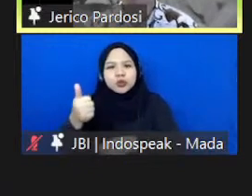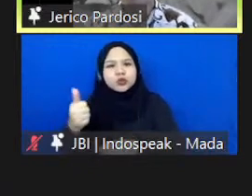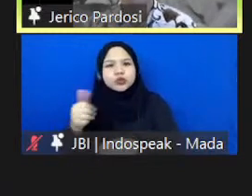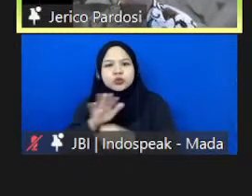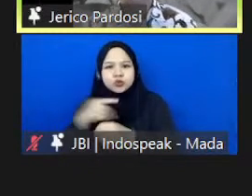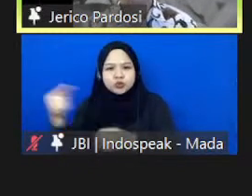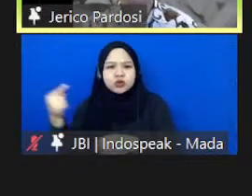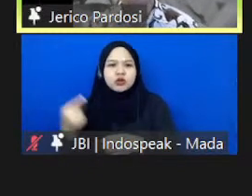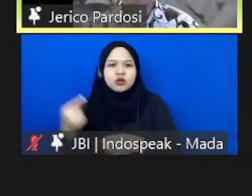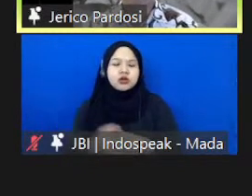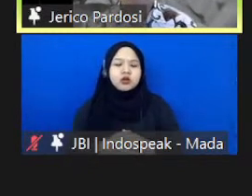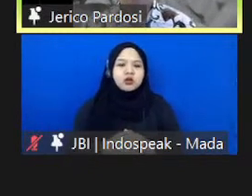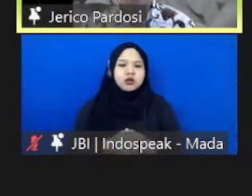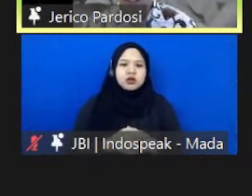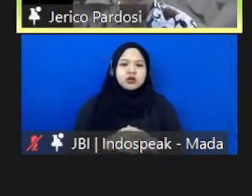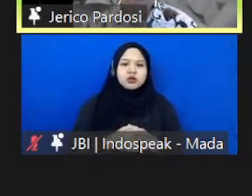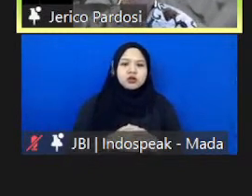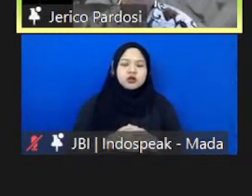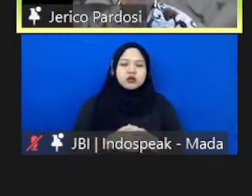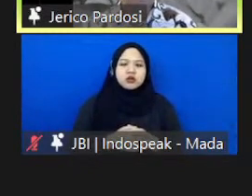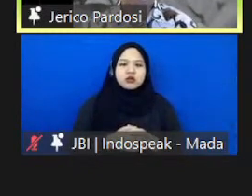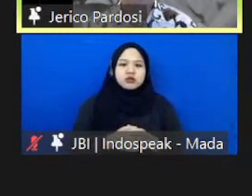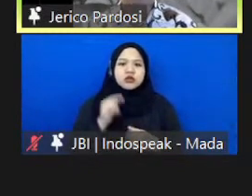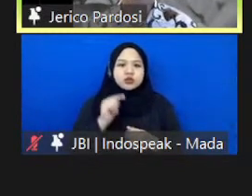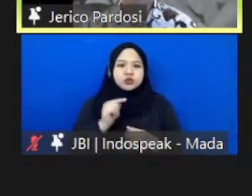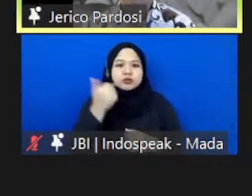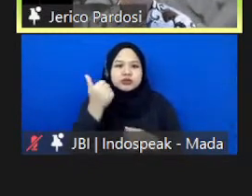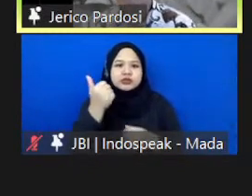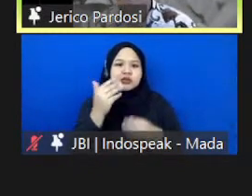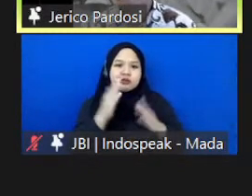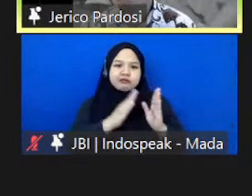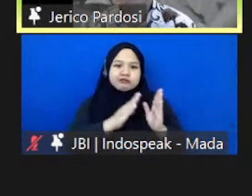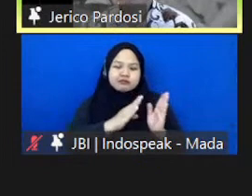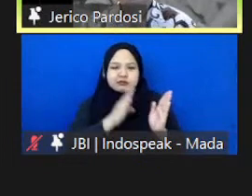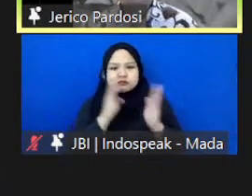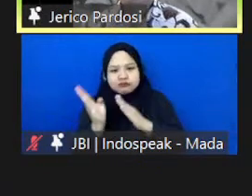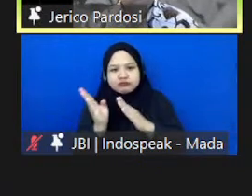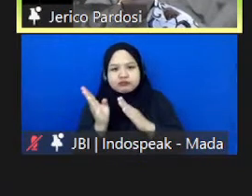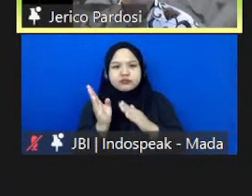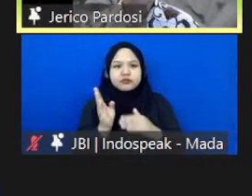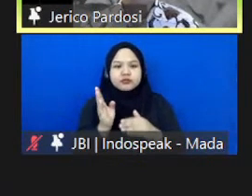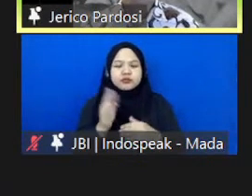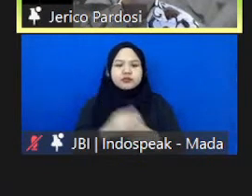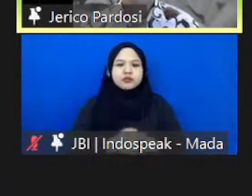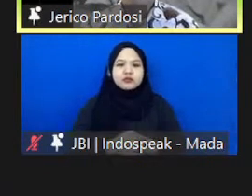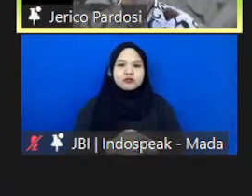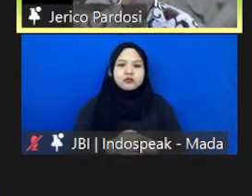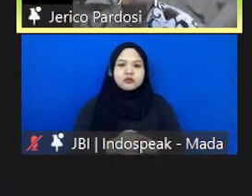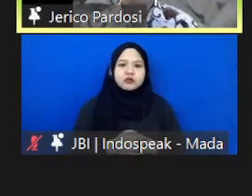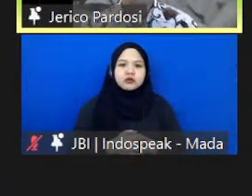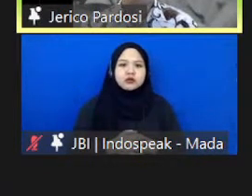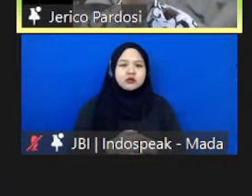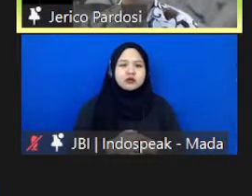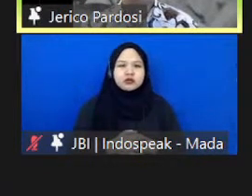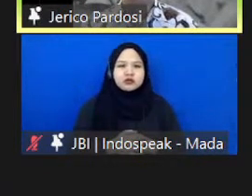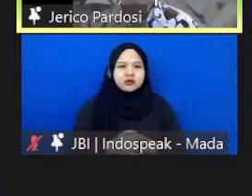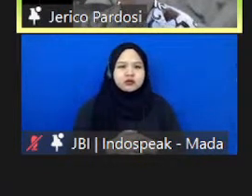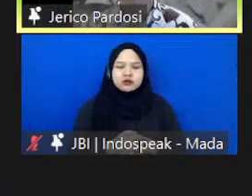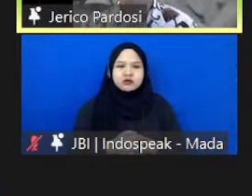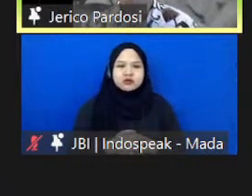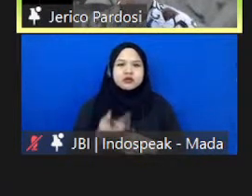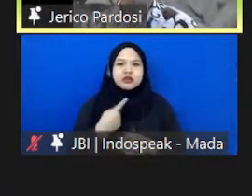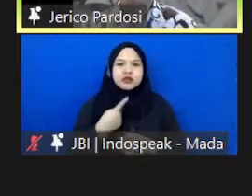sequential order from the first delay to the next delay. Next slide. But we do need to have an agreement